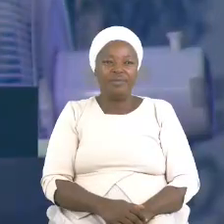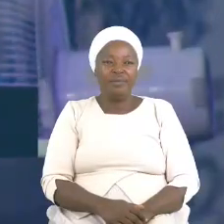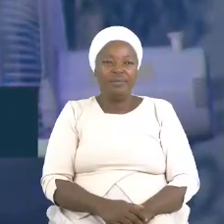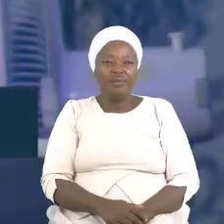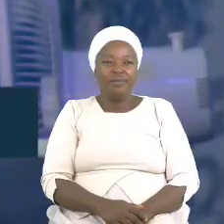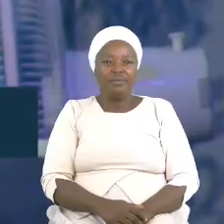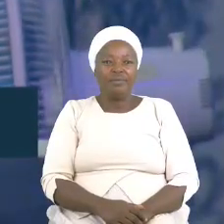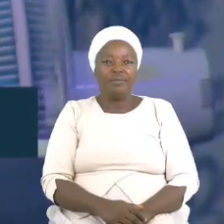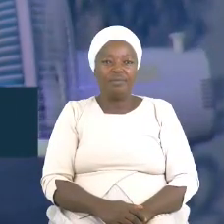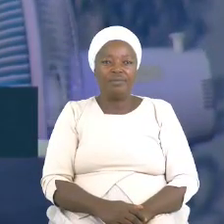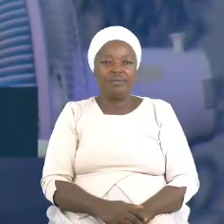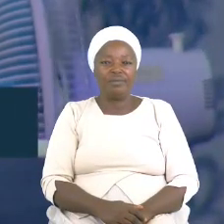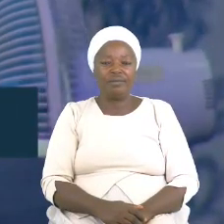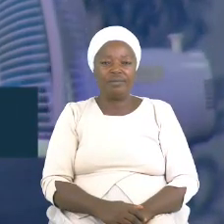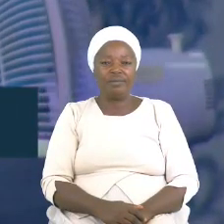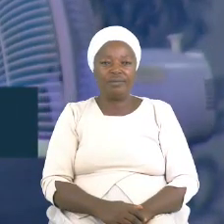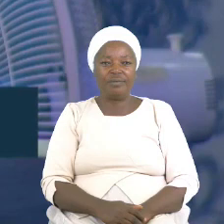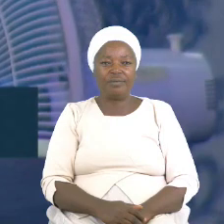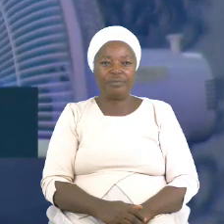Let's be quick. Once we finish,